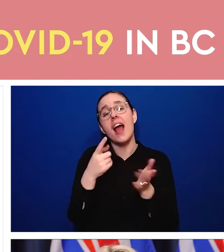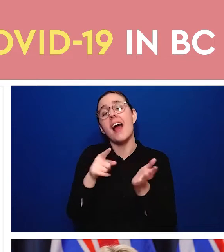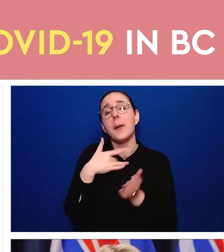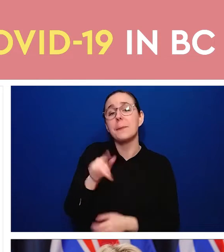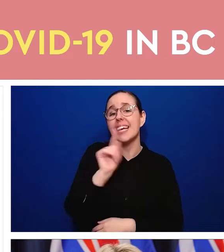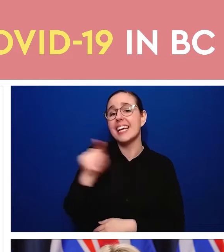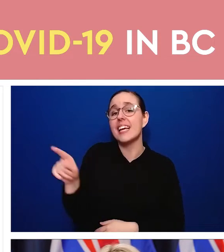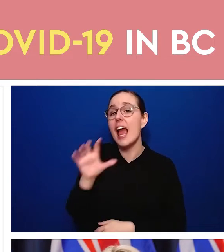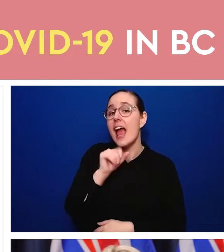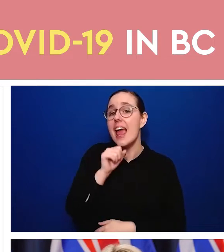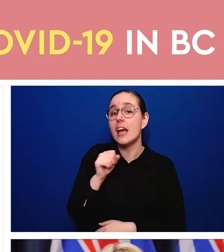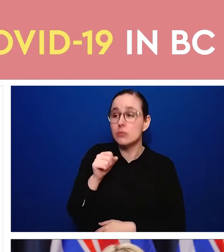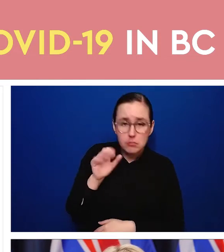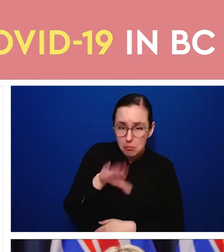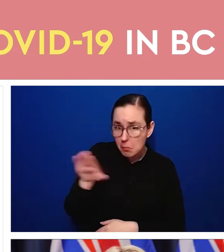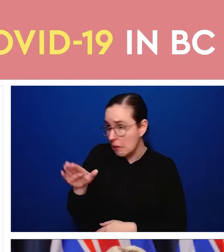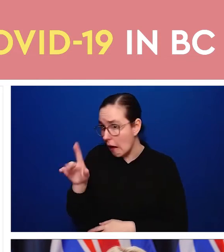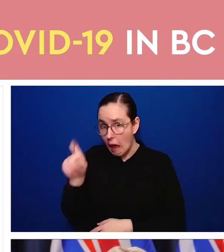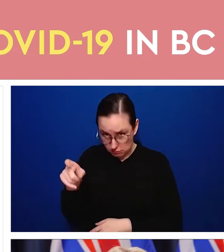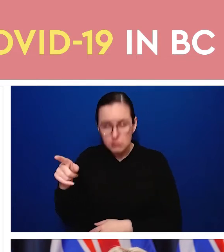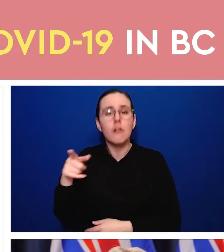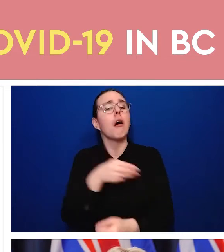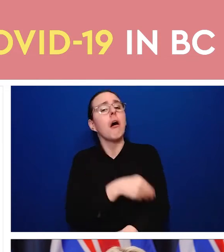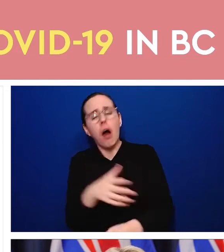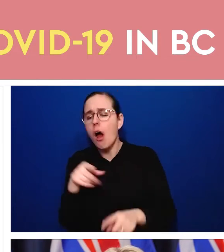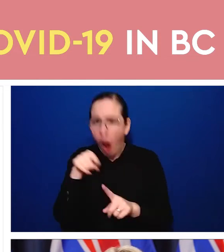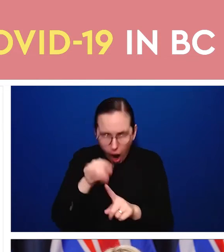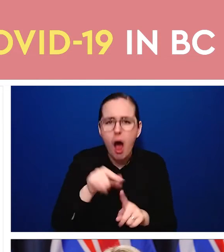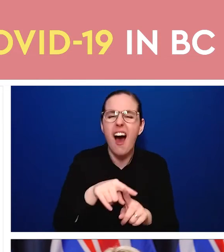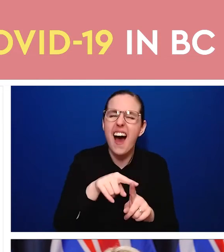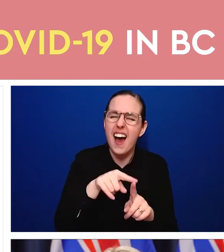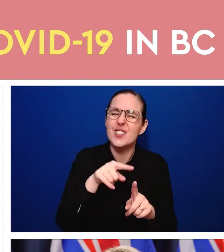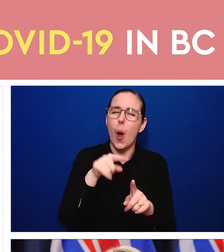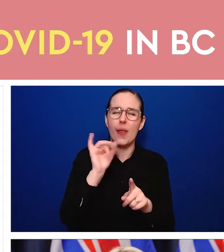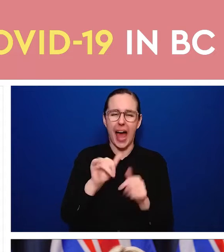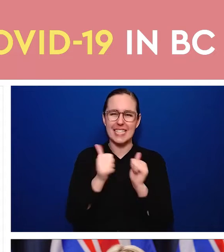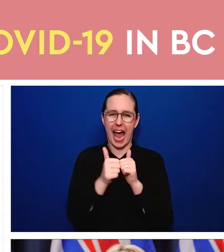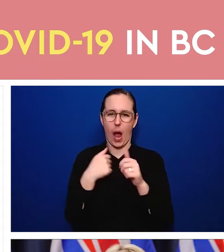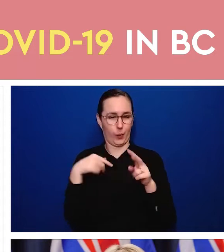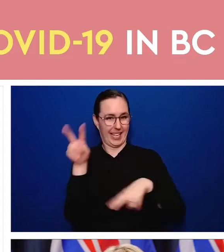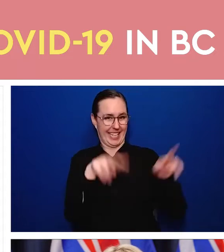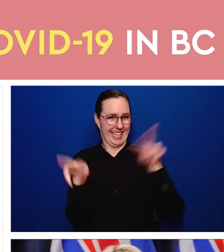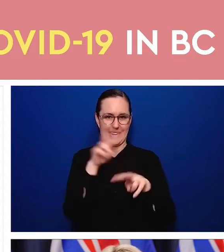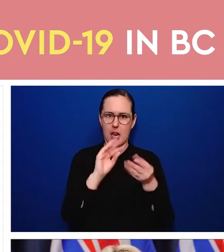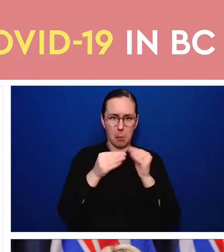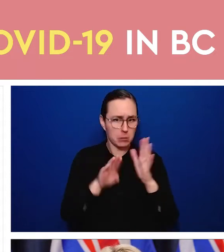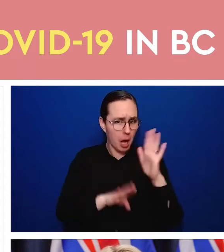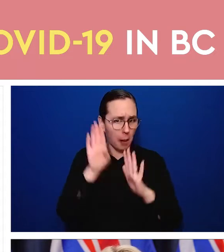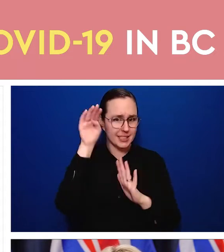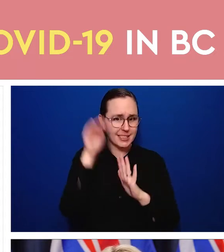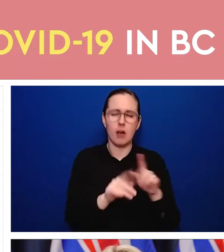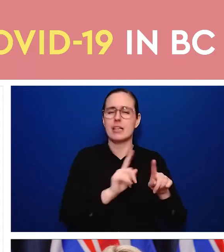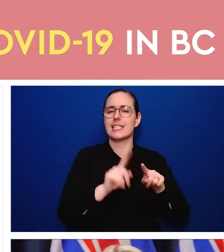the reasons why we could present the data that I showed earlier. And we'll continue with our whole genome sequencing to understand how